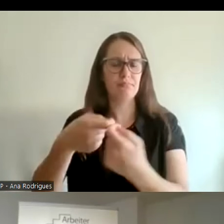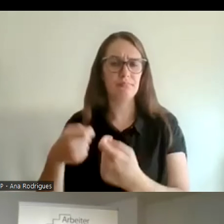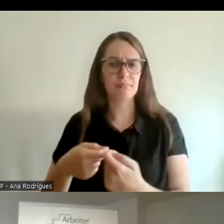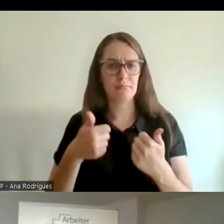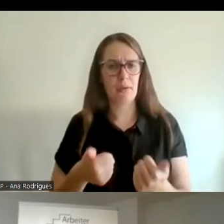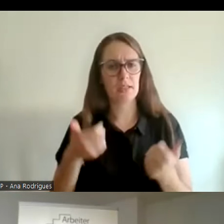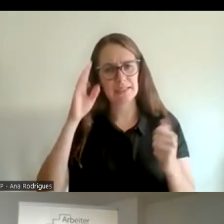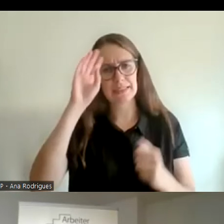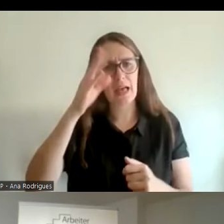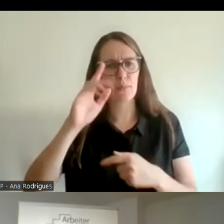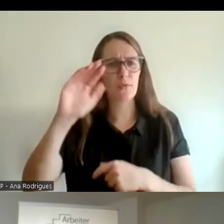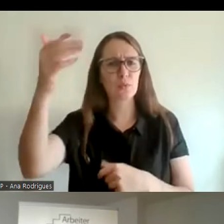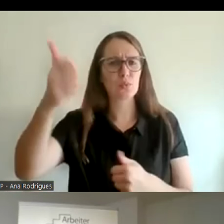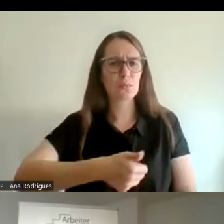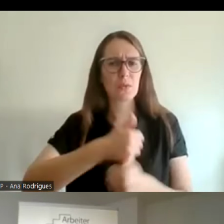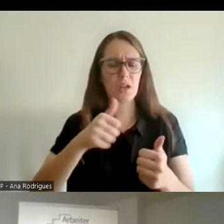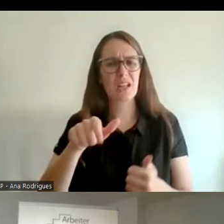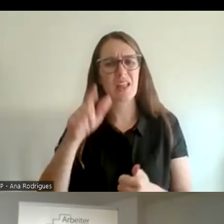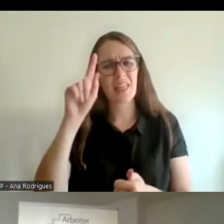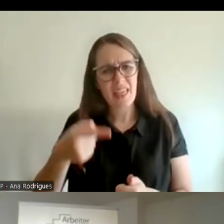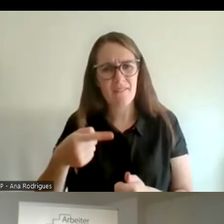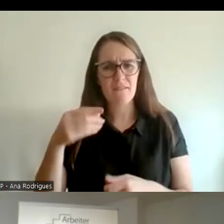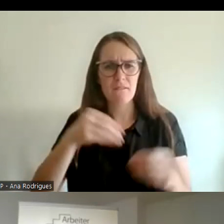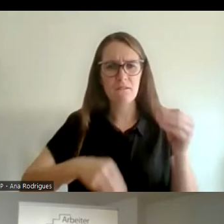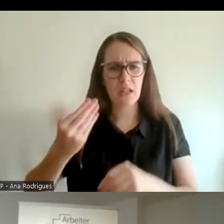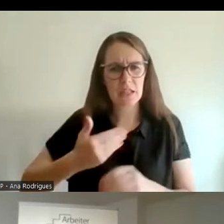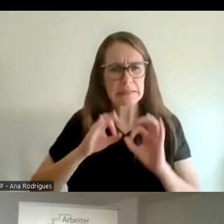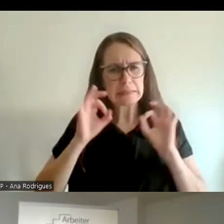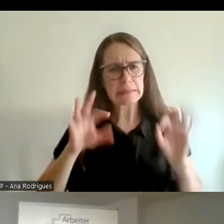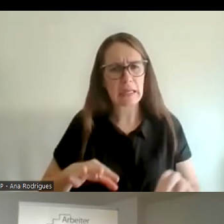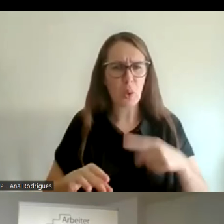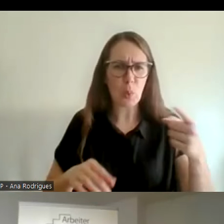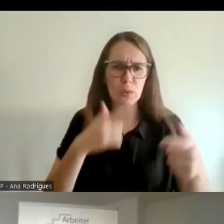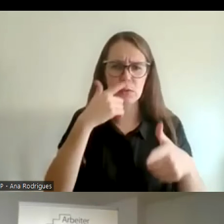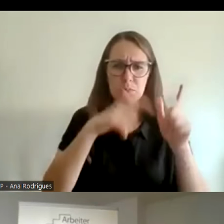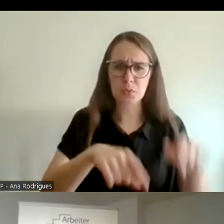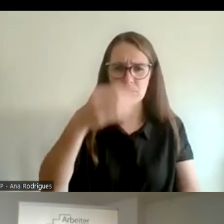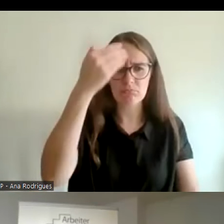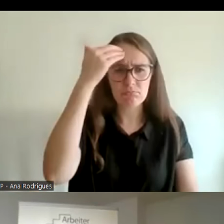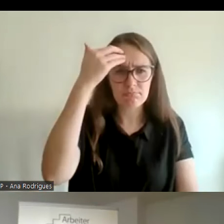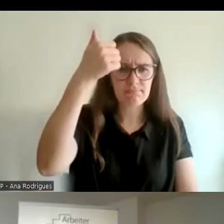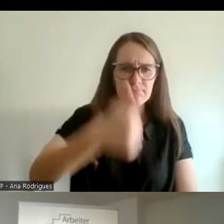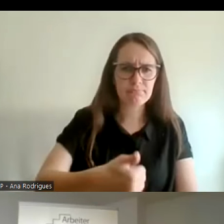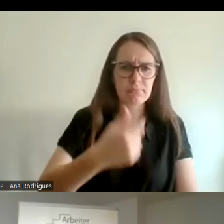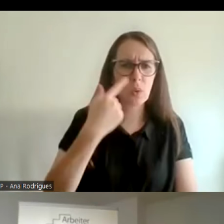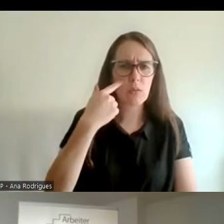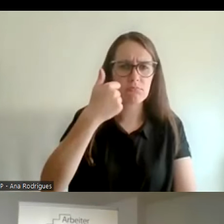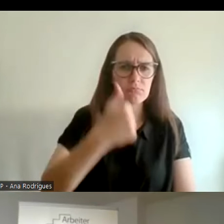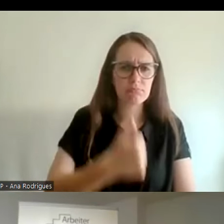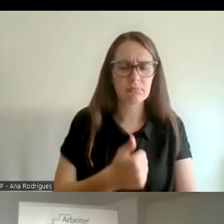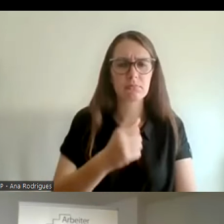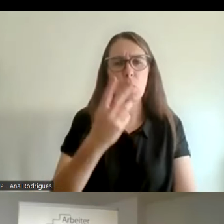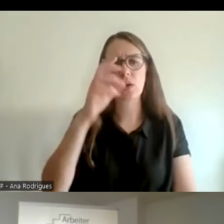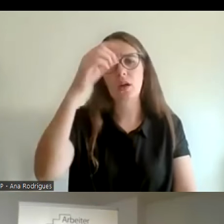whatever way, should they have the same voting rights during the elections than those who are just simply